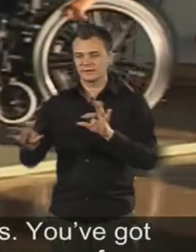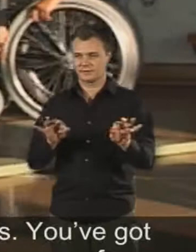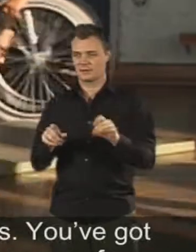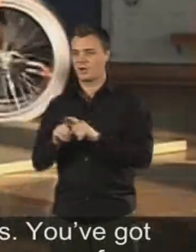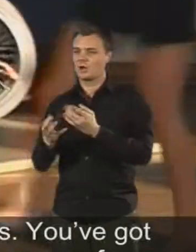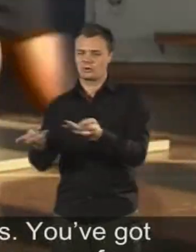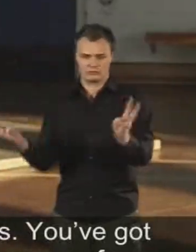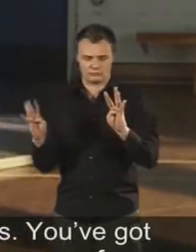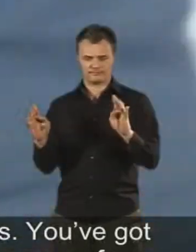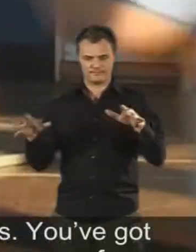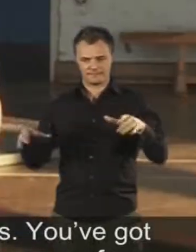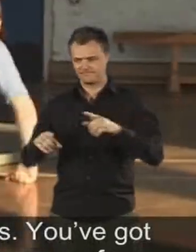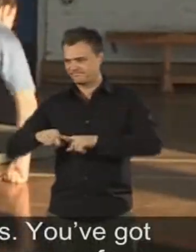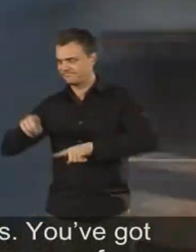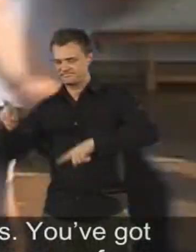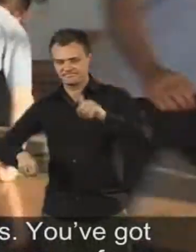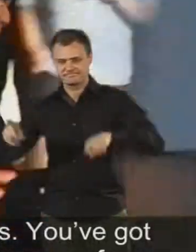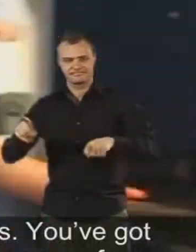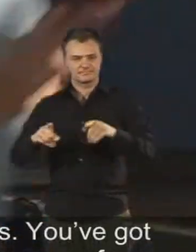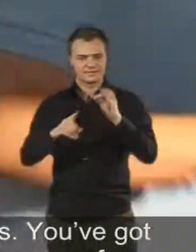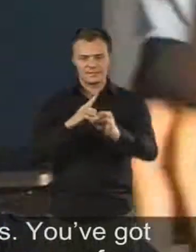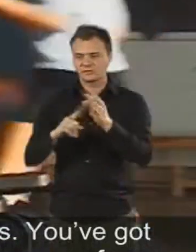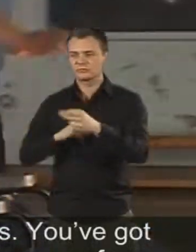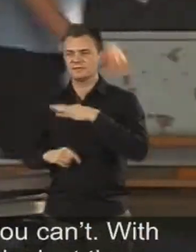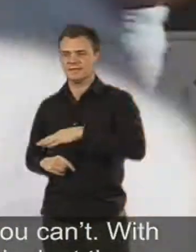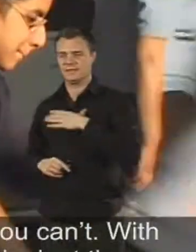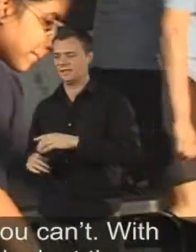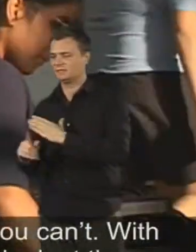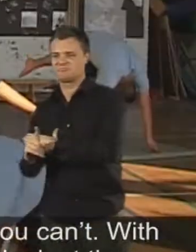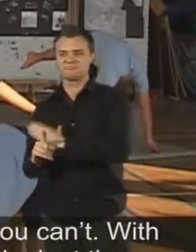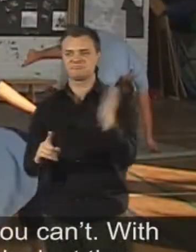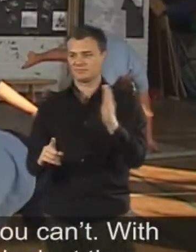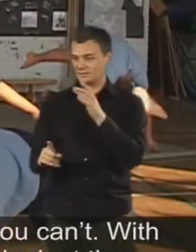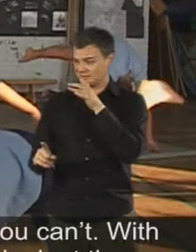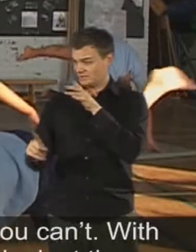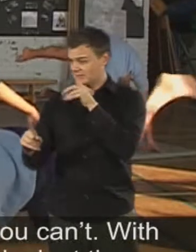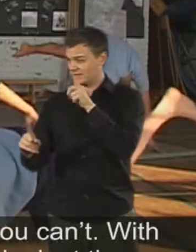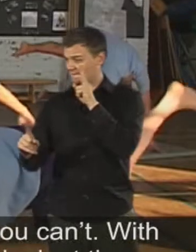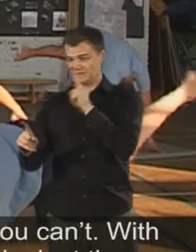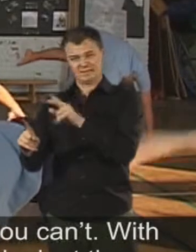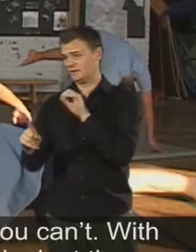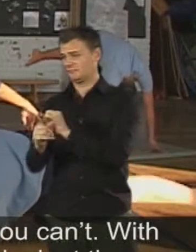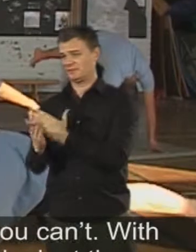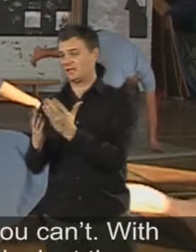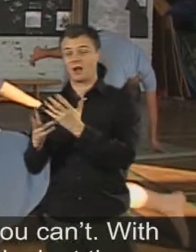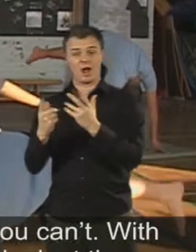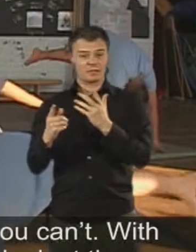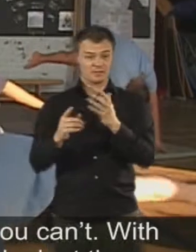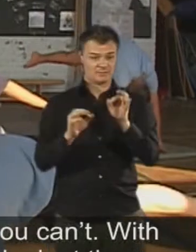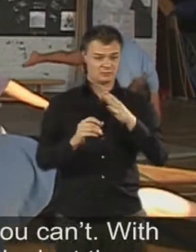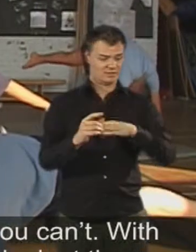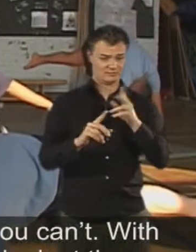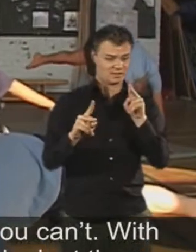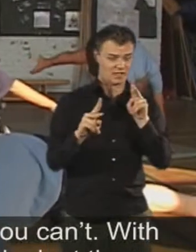got various different special needs that range from things that you can see to things that you can't. With any lesson